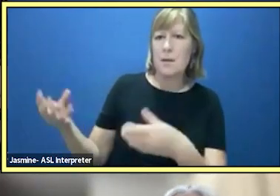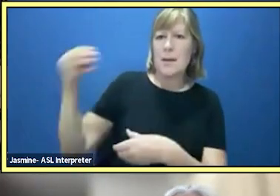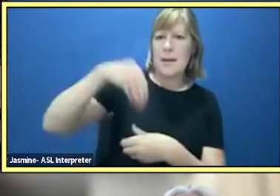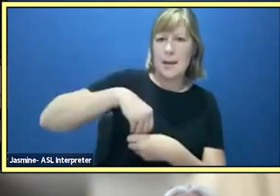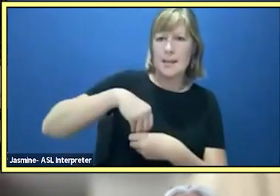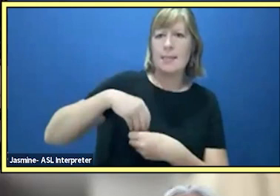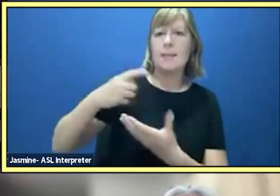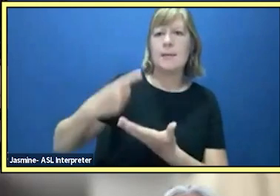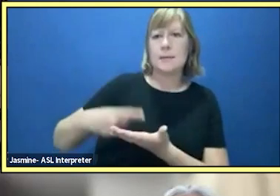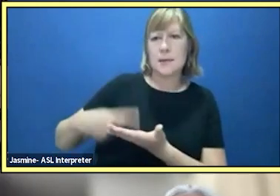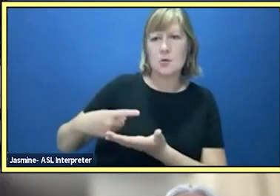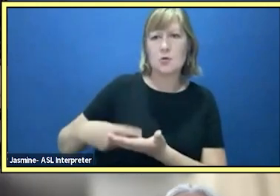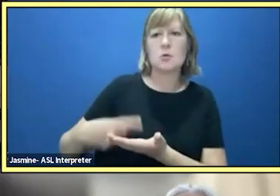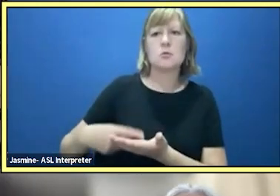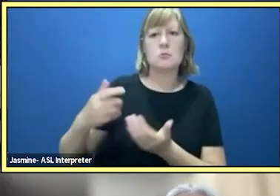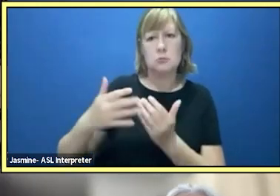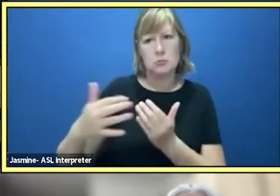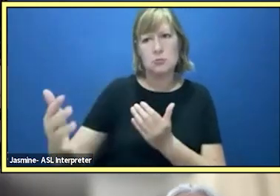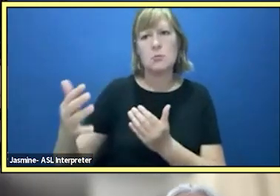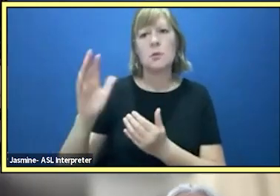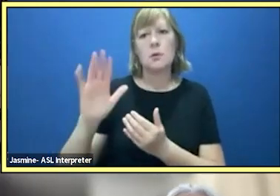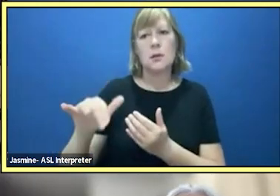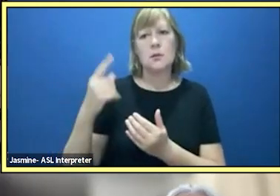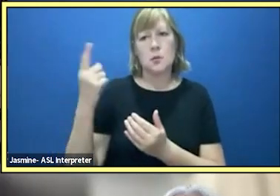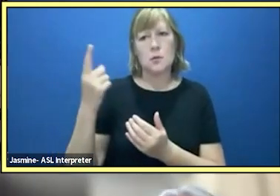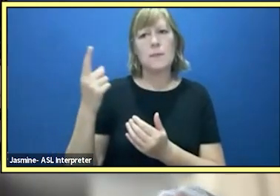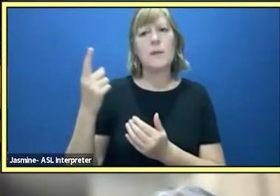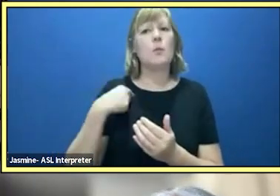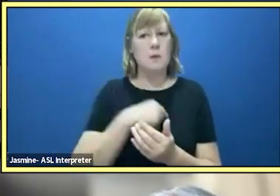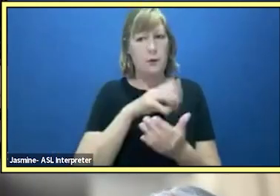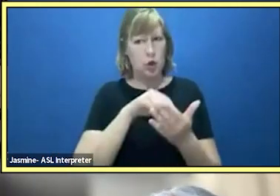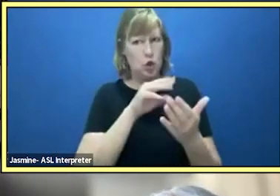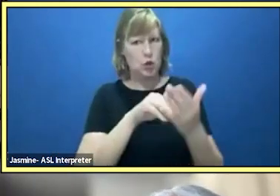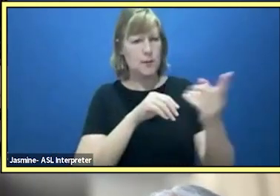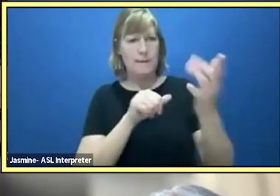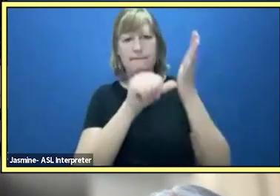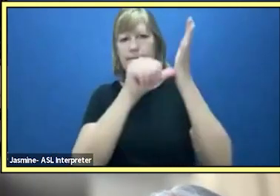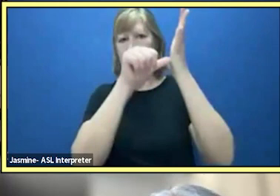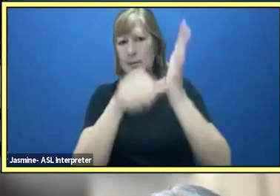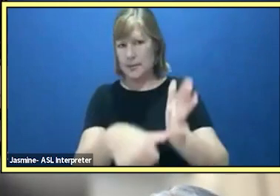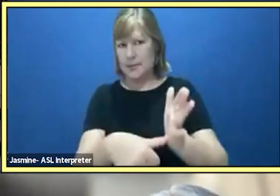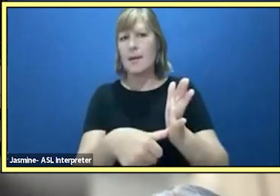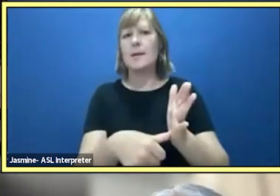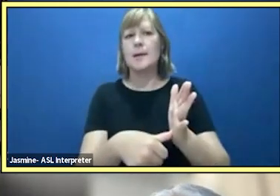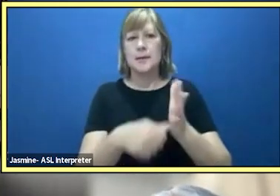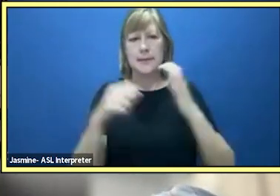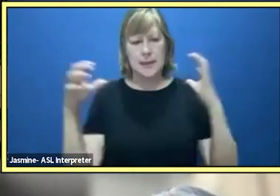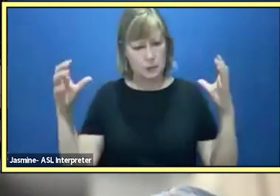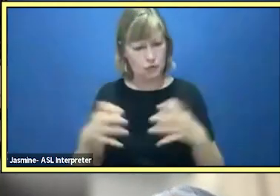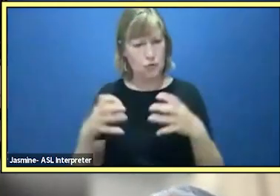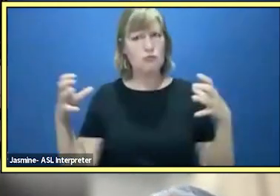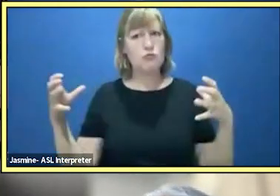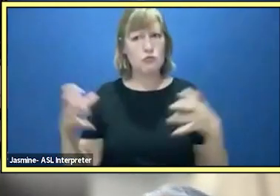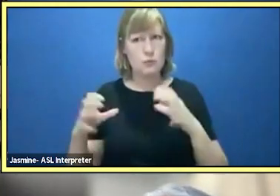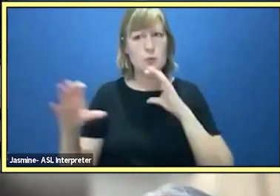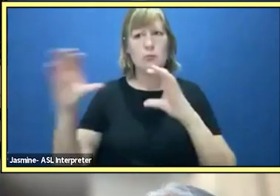is one of the things that we've learned is very important. And we continue to work with, we